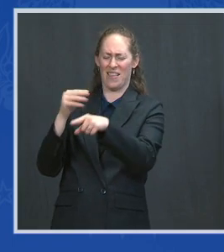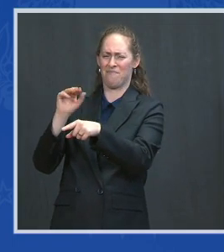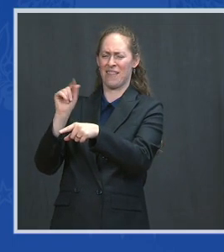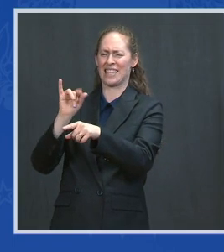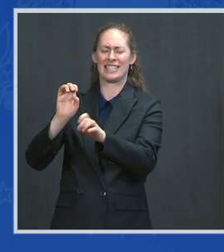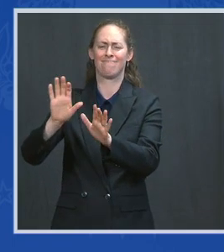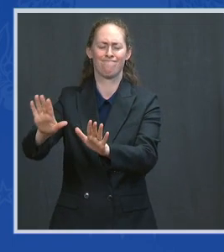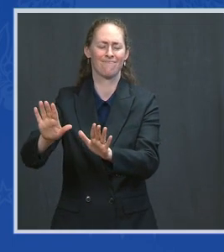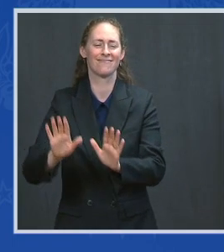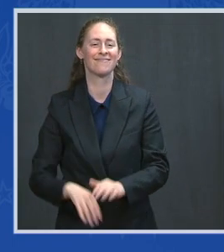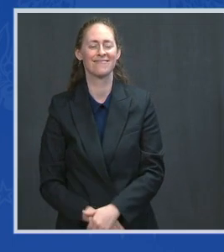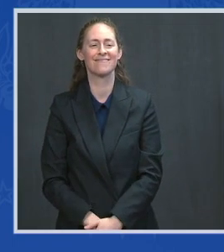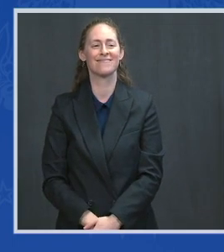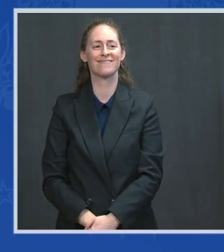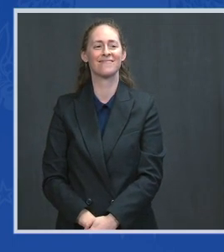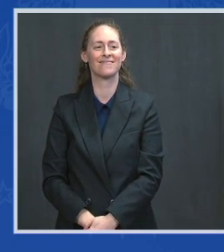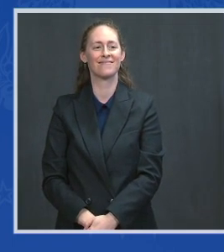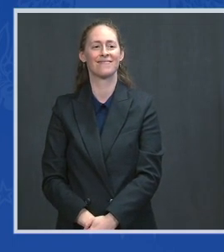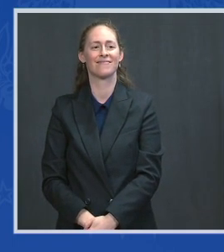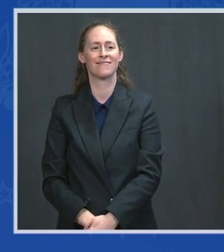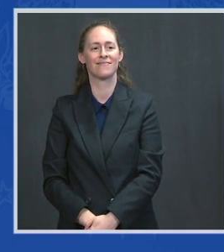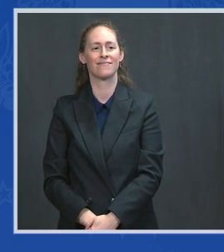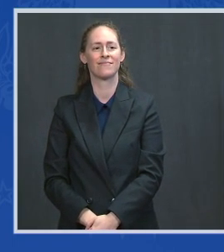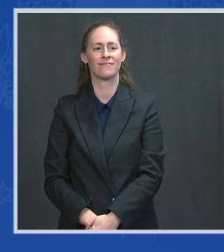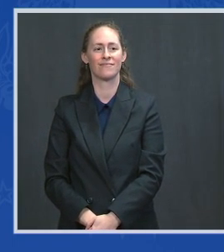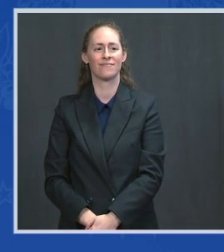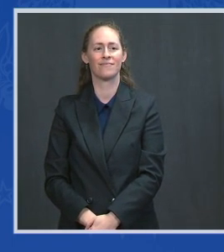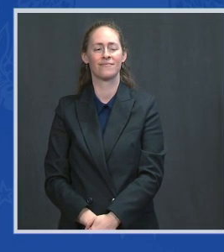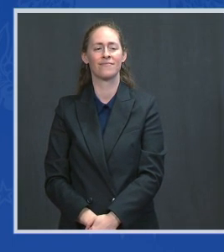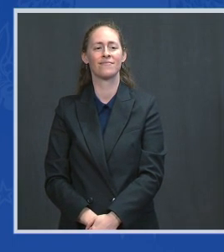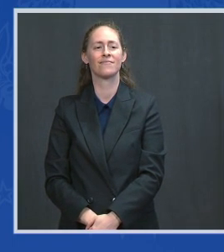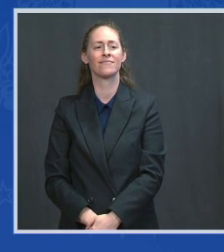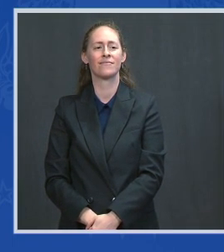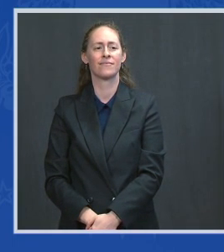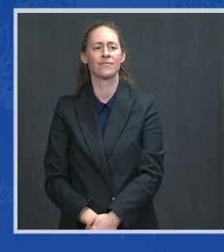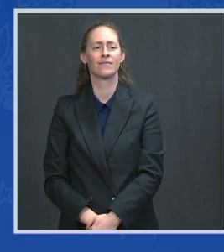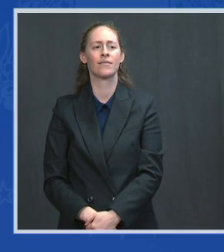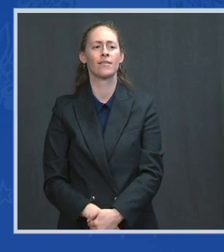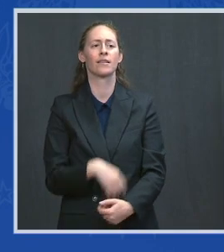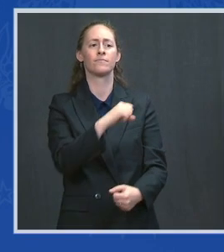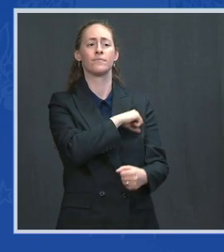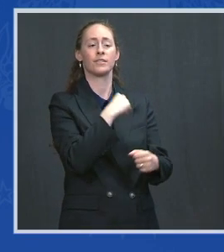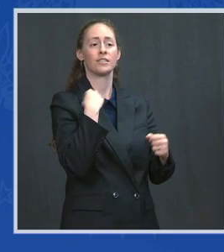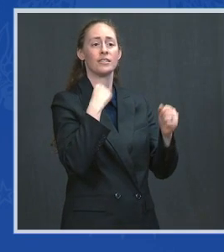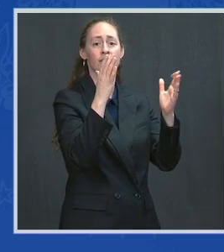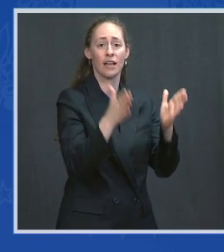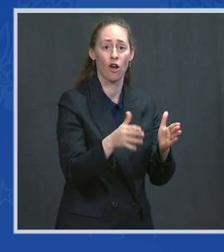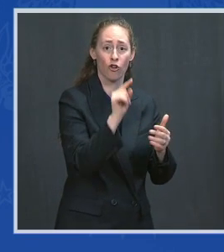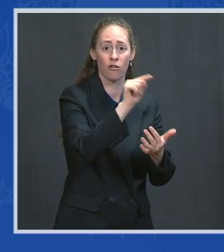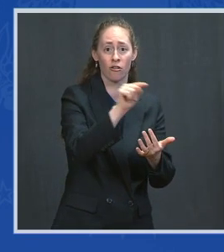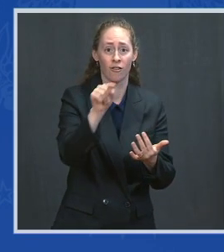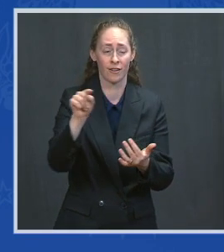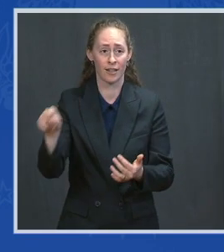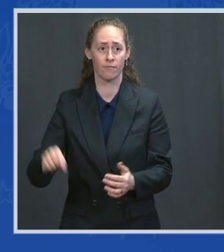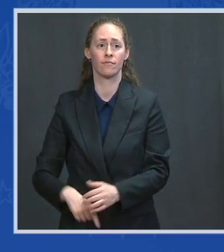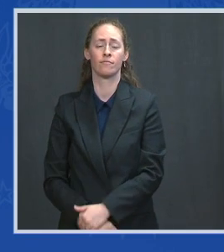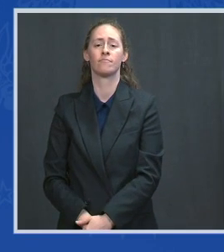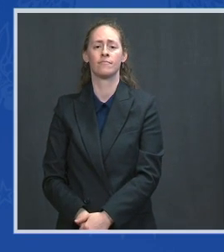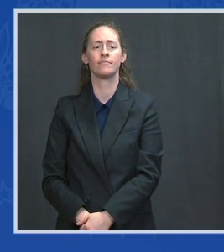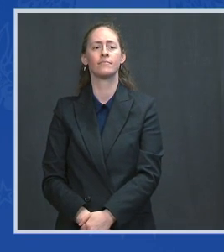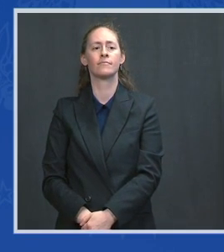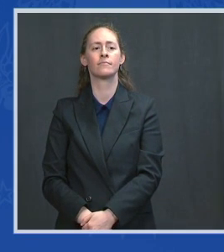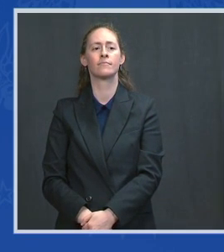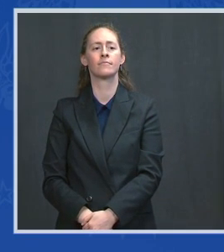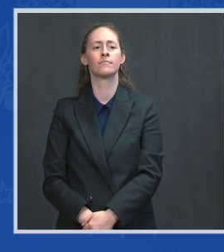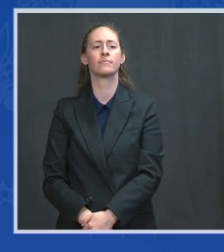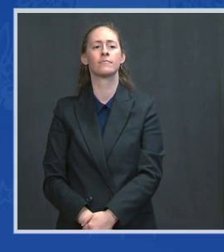Senator Hirano, Senator Tammy Duckworth, who helped deliver this 94-1 vote. When you get involved, Tammy,